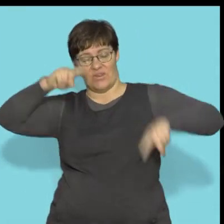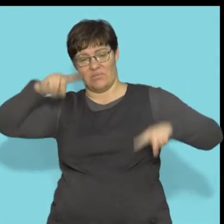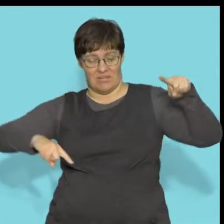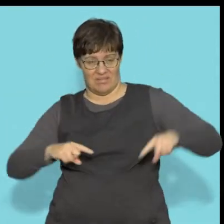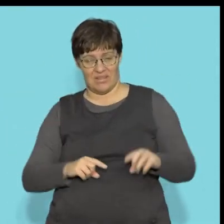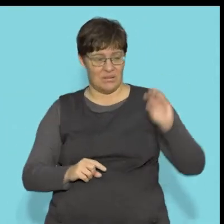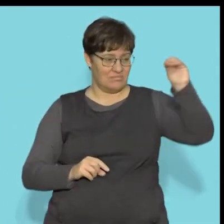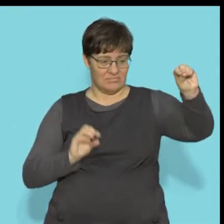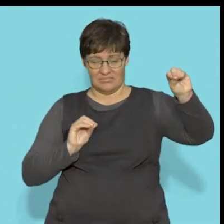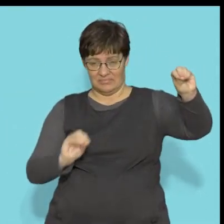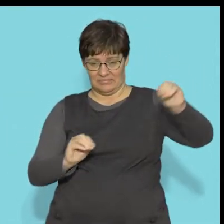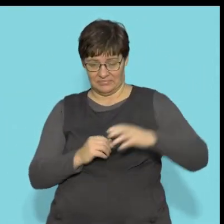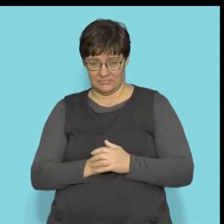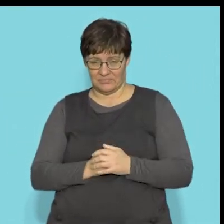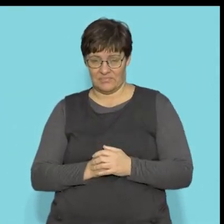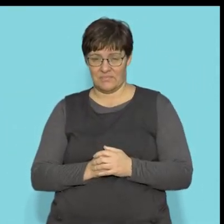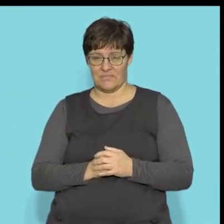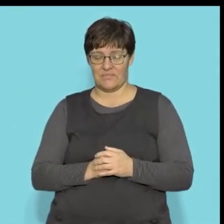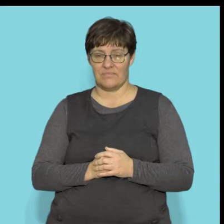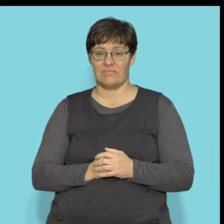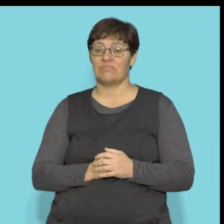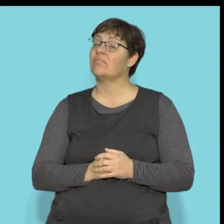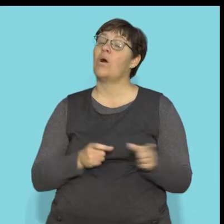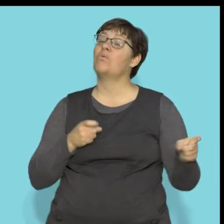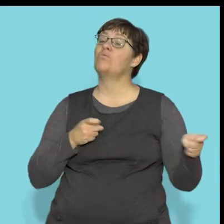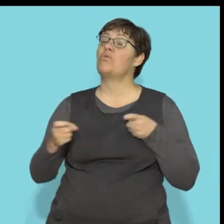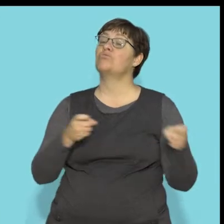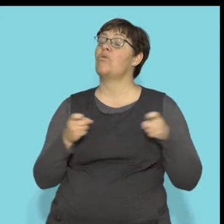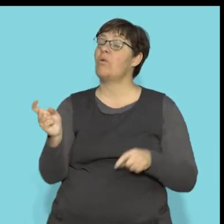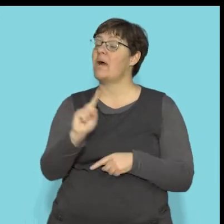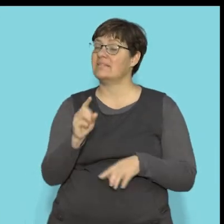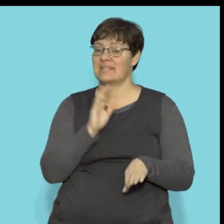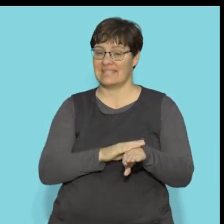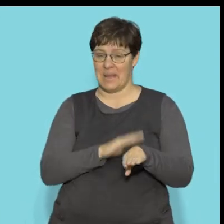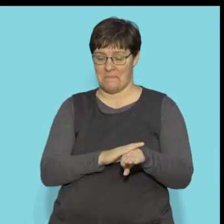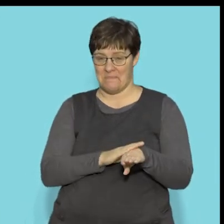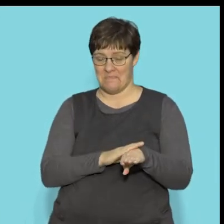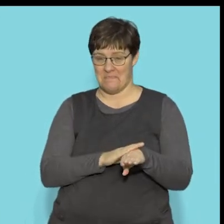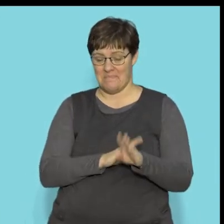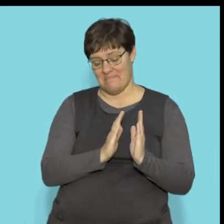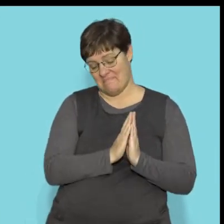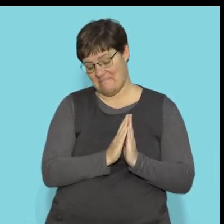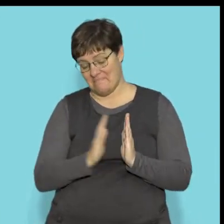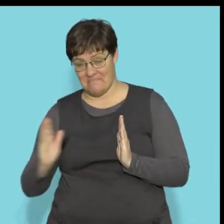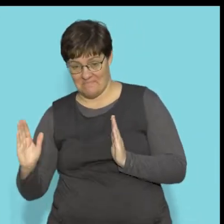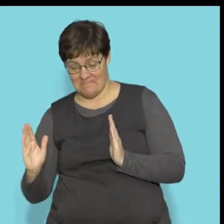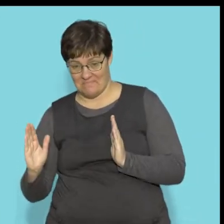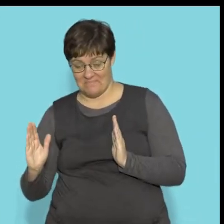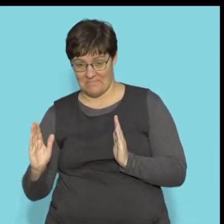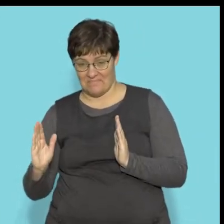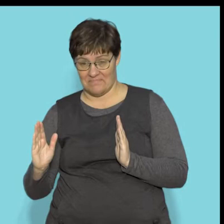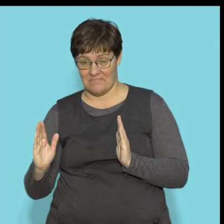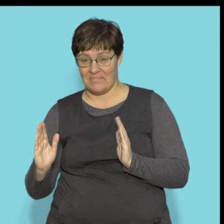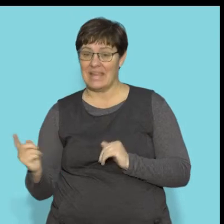two axes. Remember that we are controlling time. So your days are going